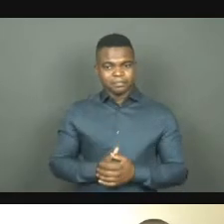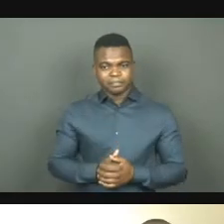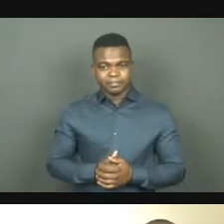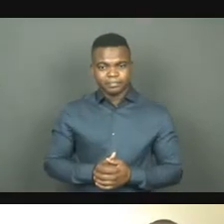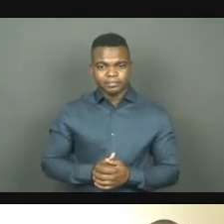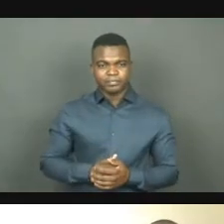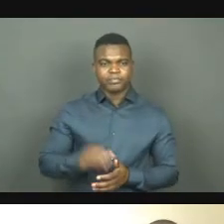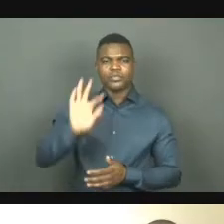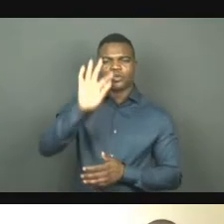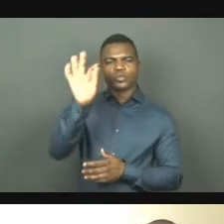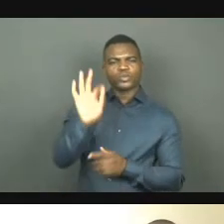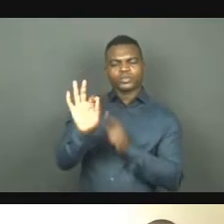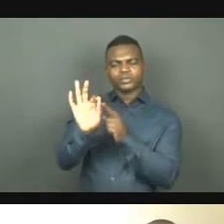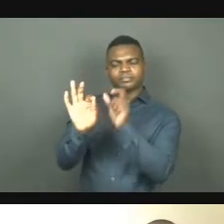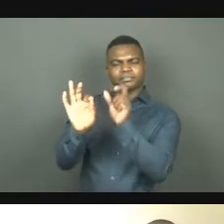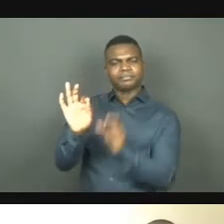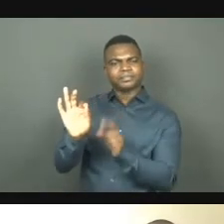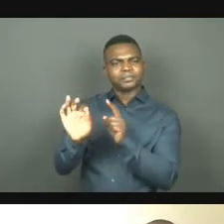so it's